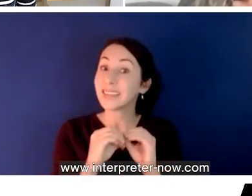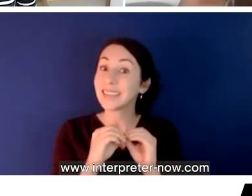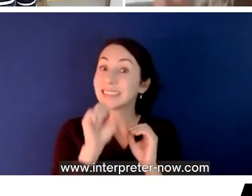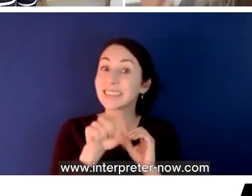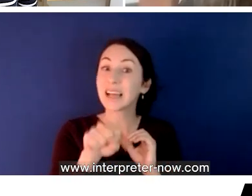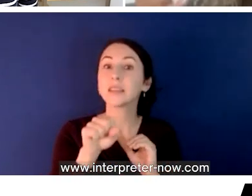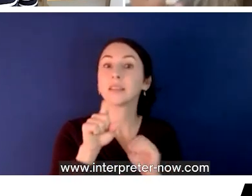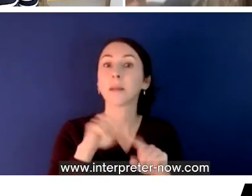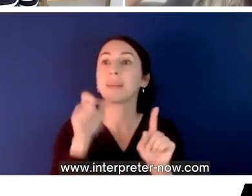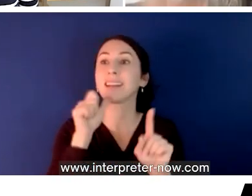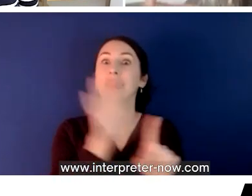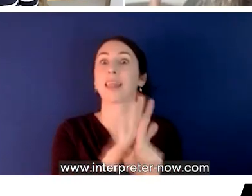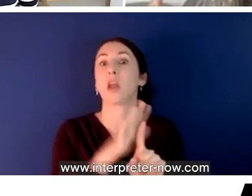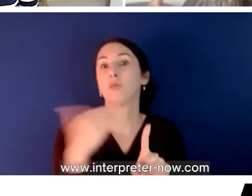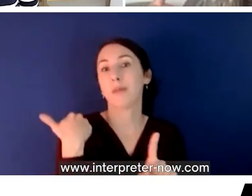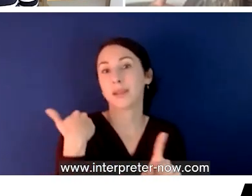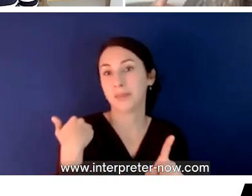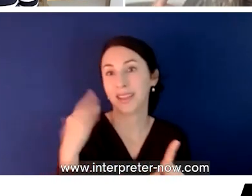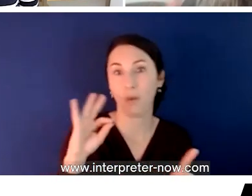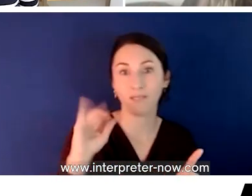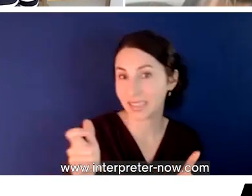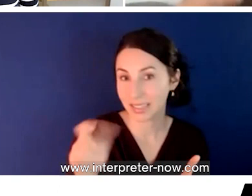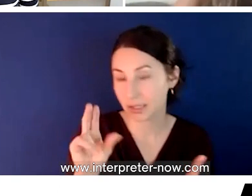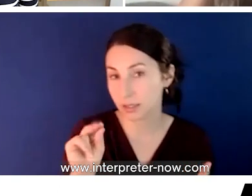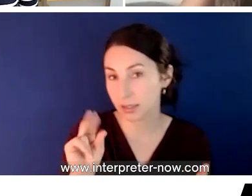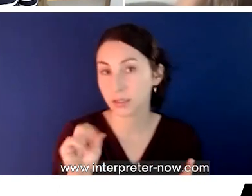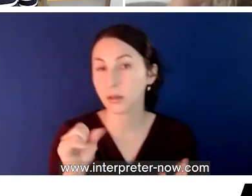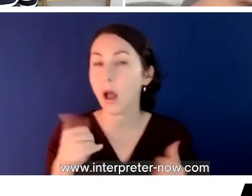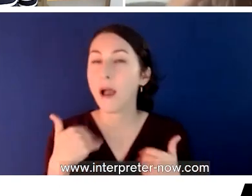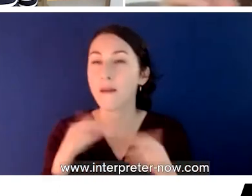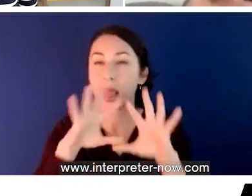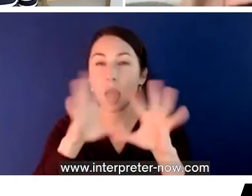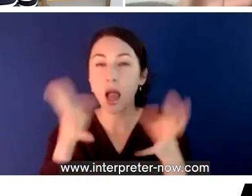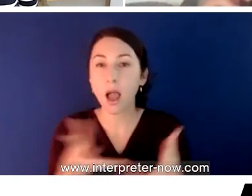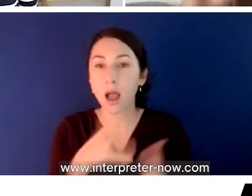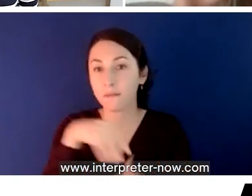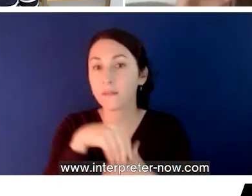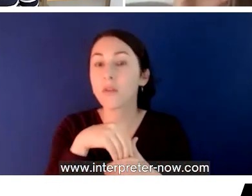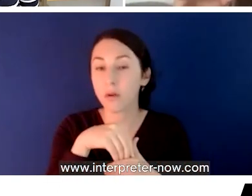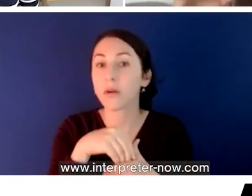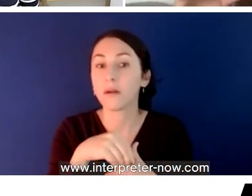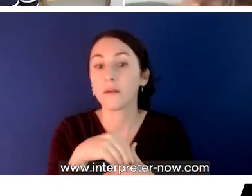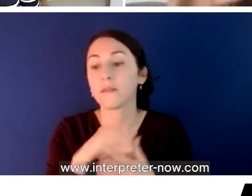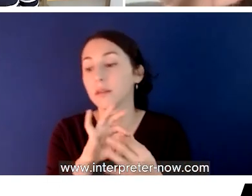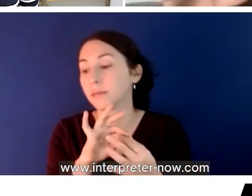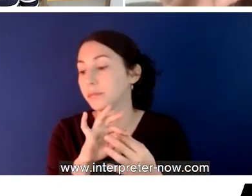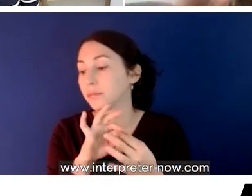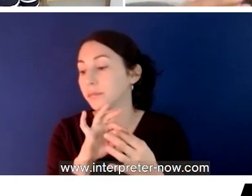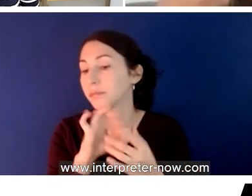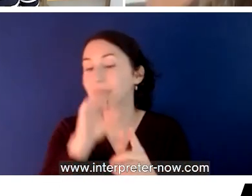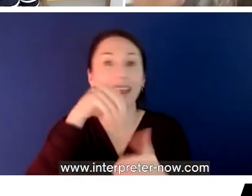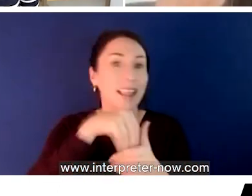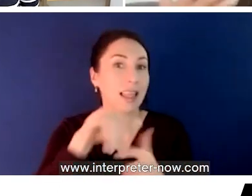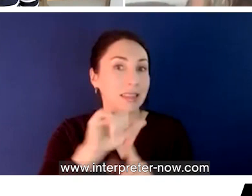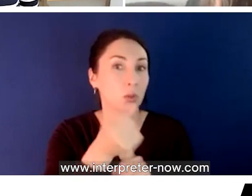want it to be fixed, but without it being their responsibility. So there's all of this stuff that kind of goes into it